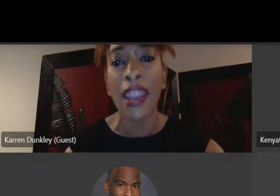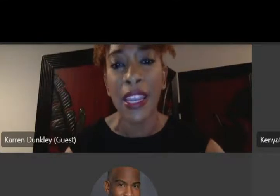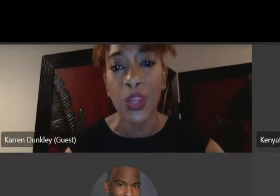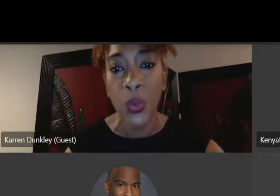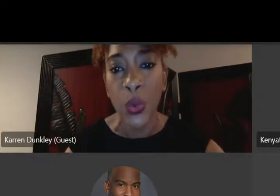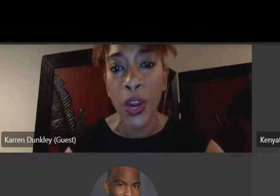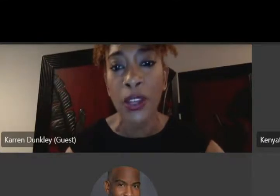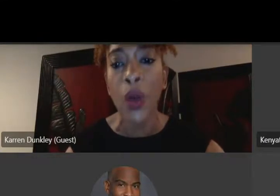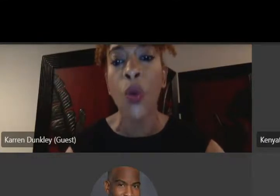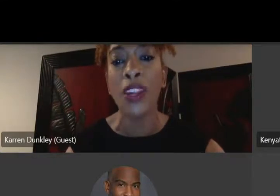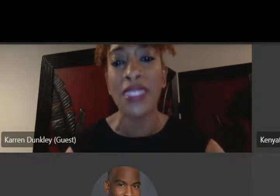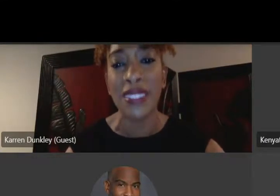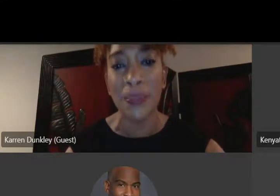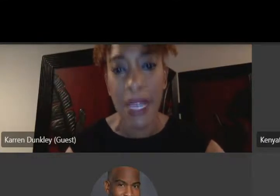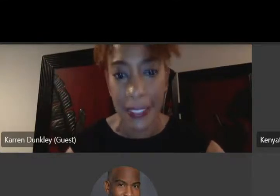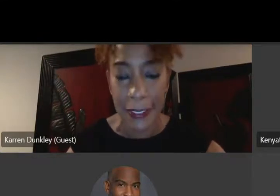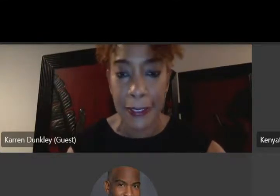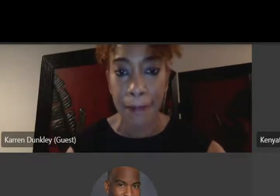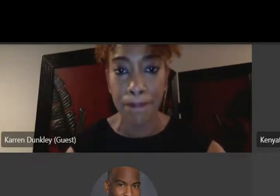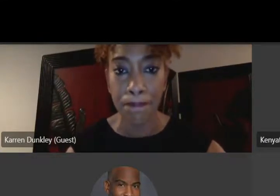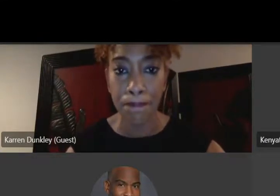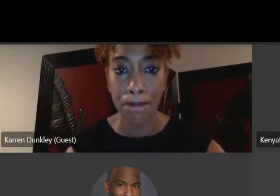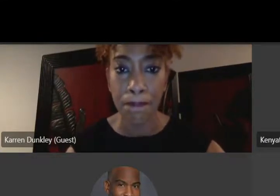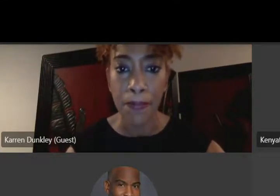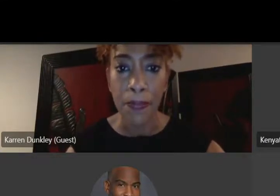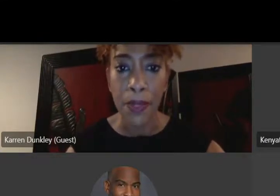are ignored or dismissed.